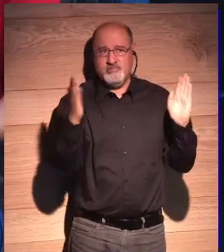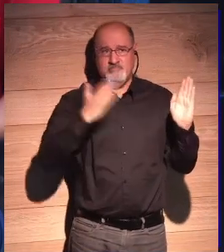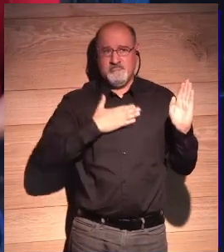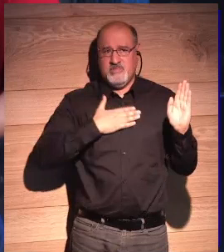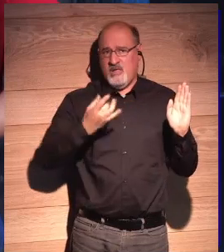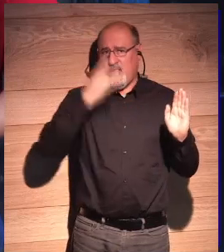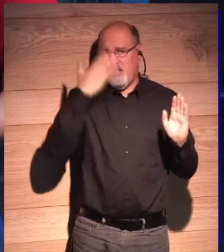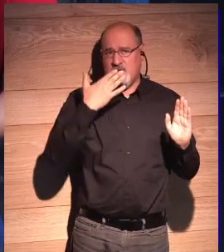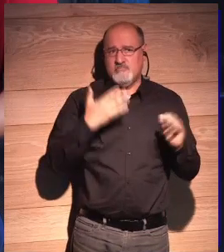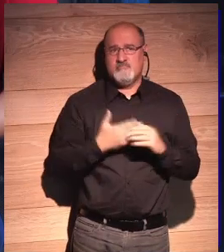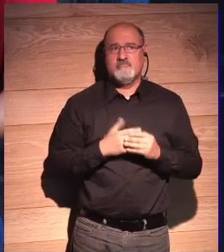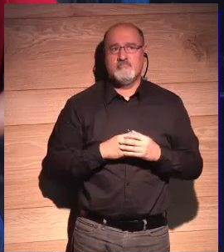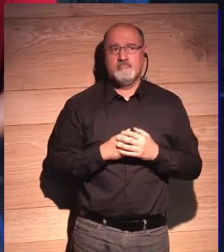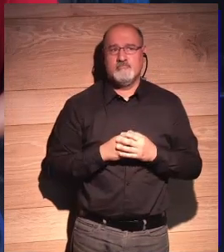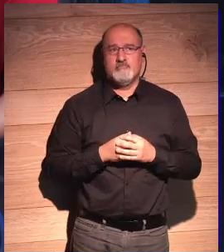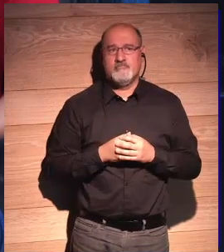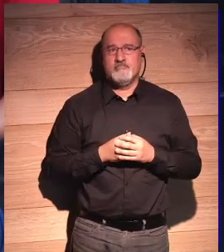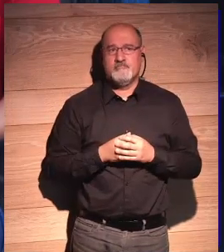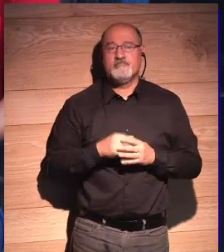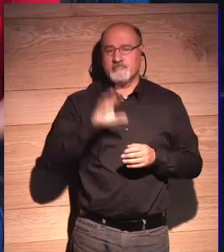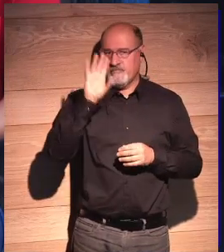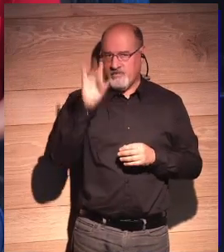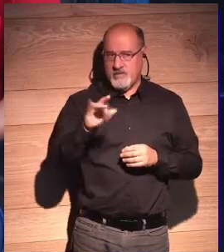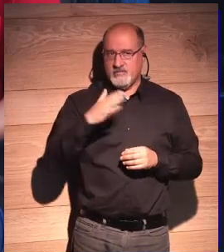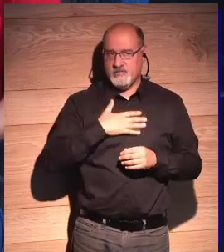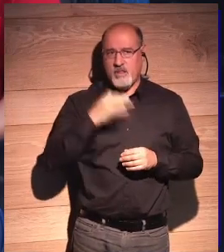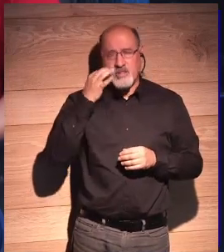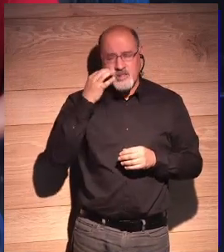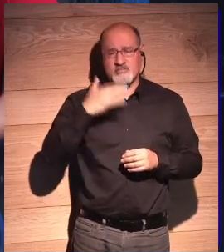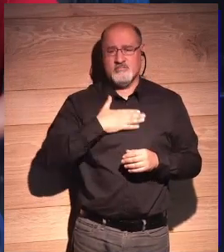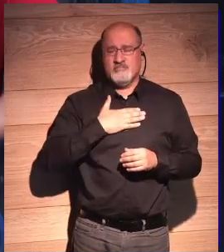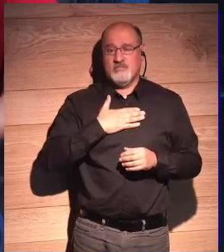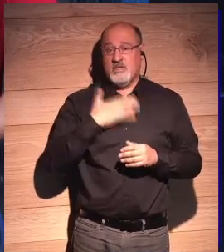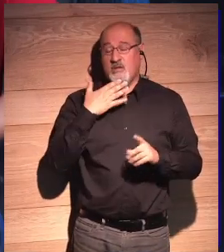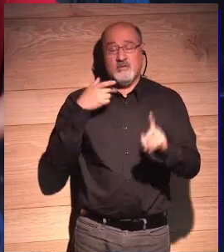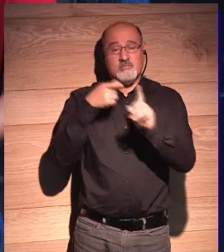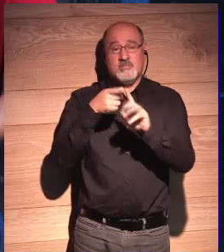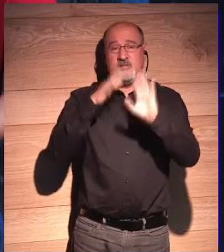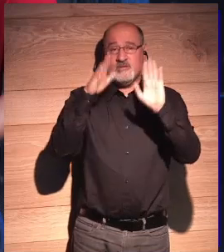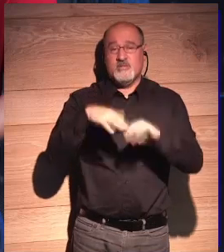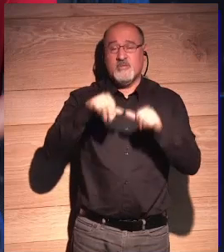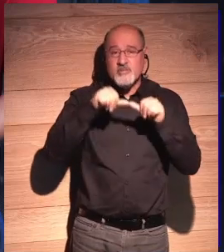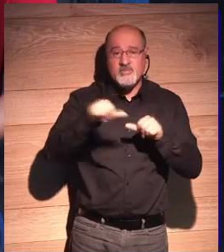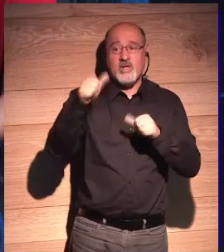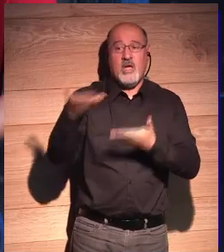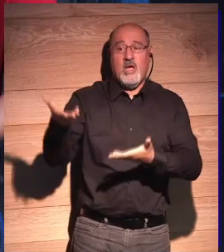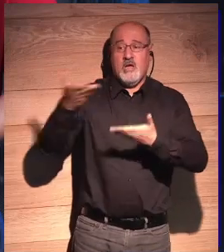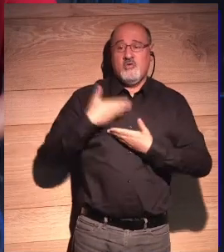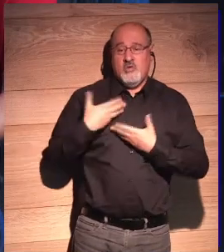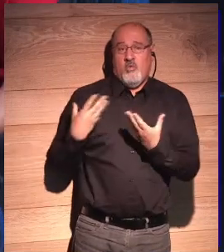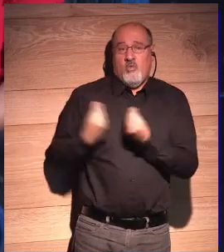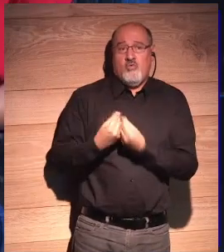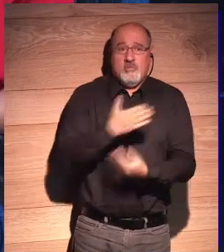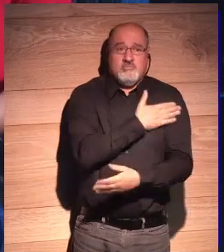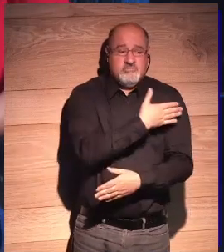what you wanted to get it, right? I mean, I really don't have any helpers in my comic. This fellow is merely